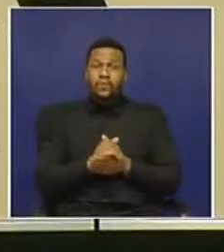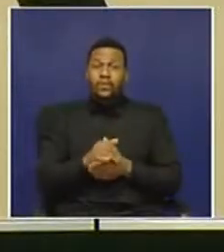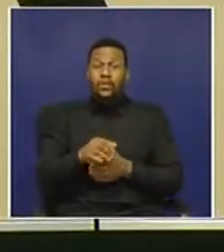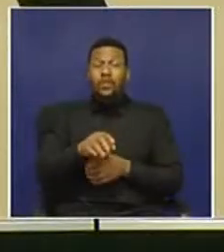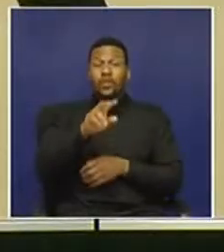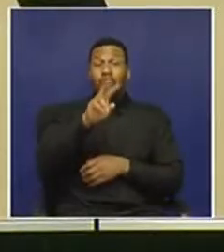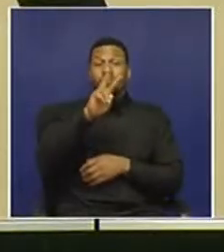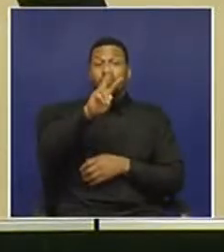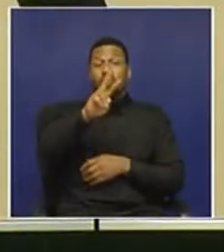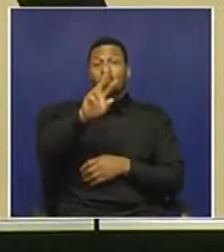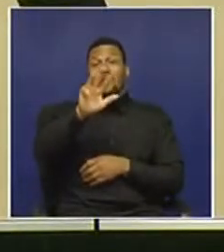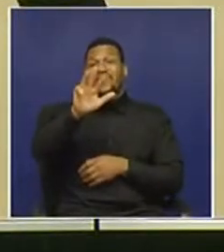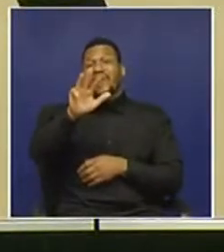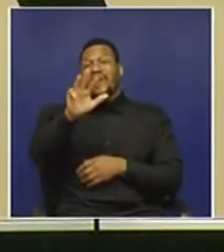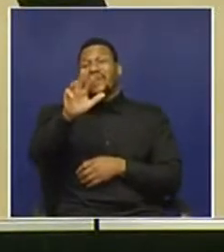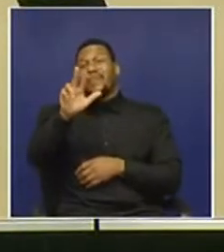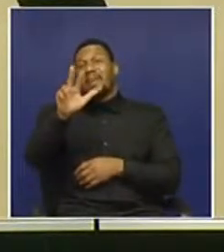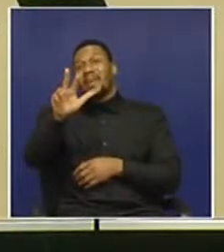292.8 billion rand,